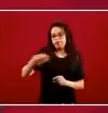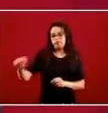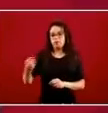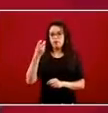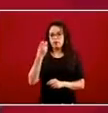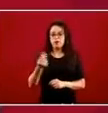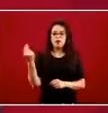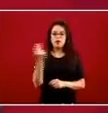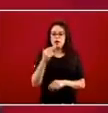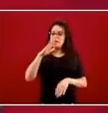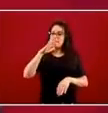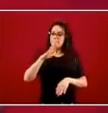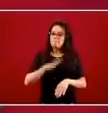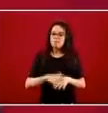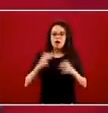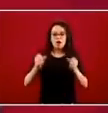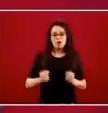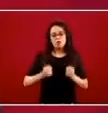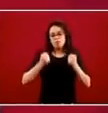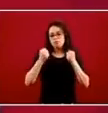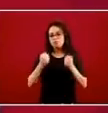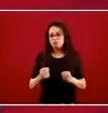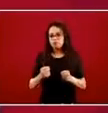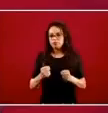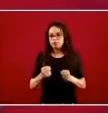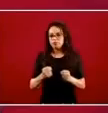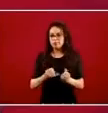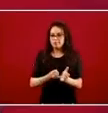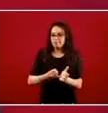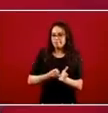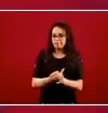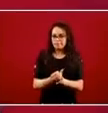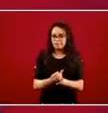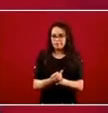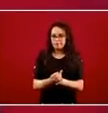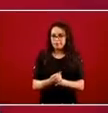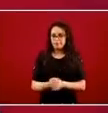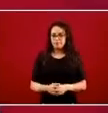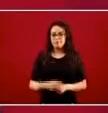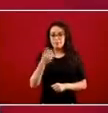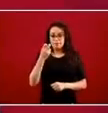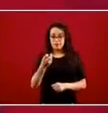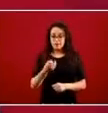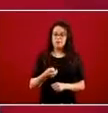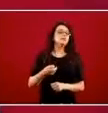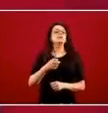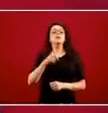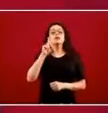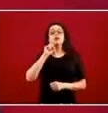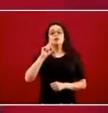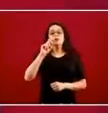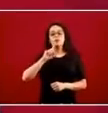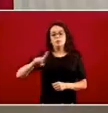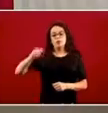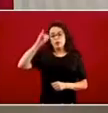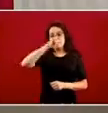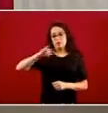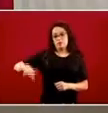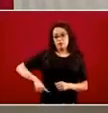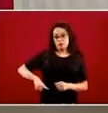so the Mexico City metropolitan area requires stricter, more energetic measures.